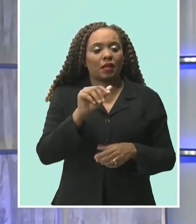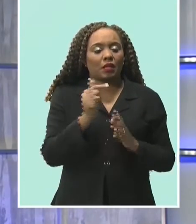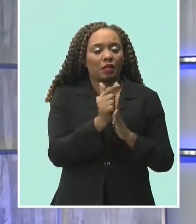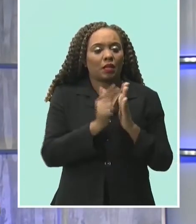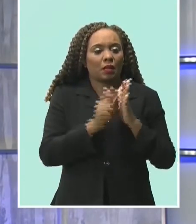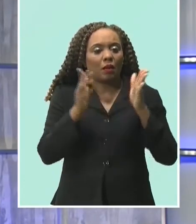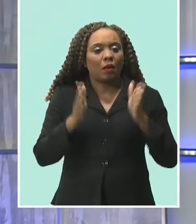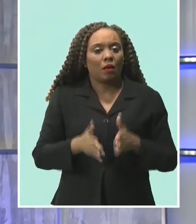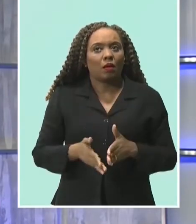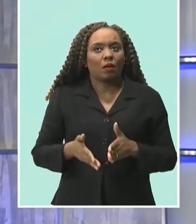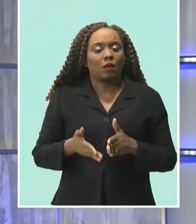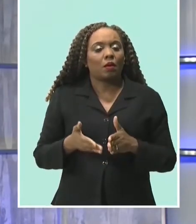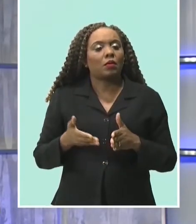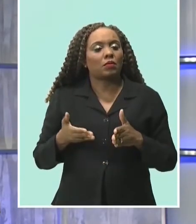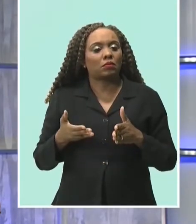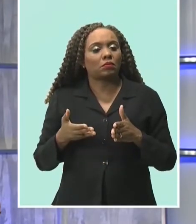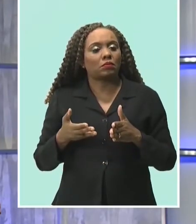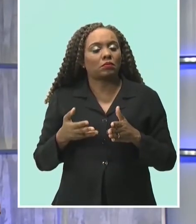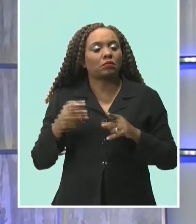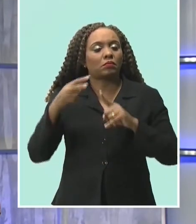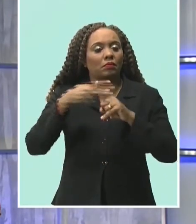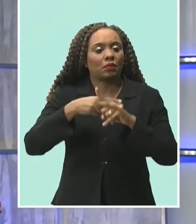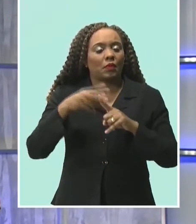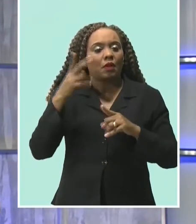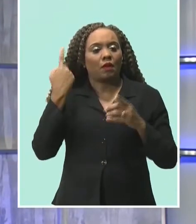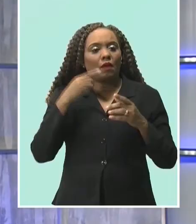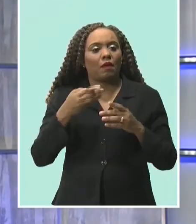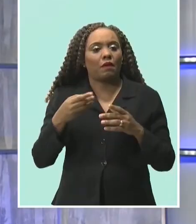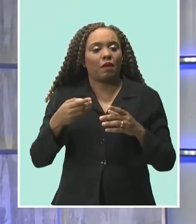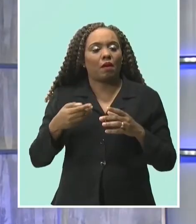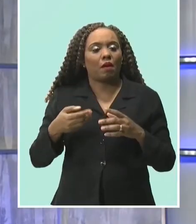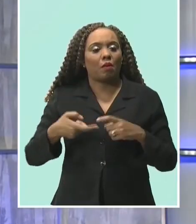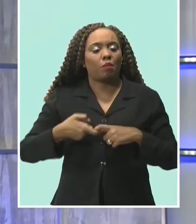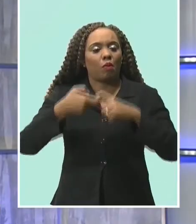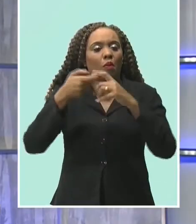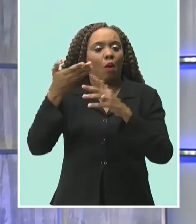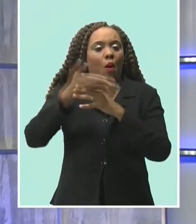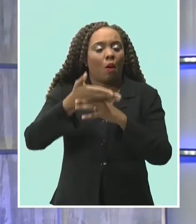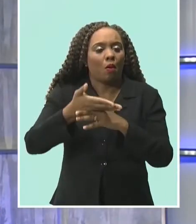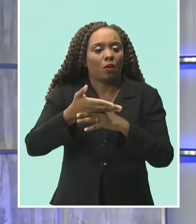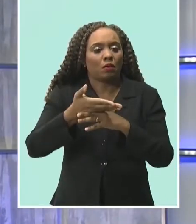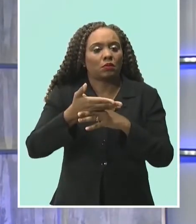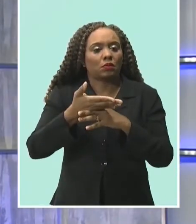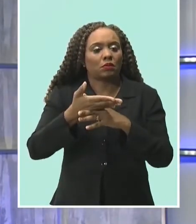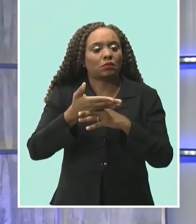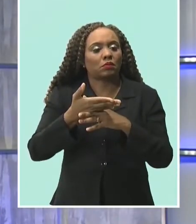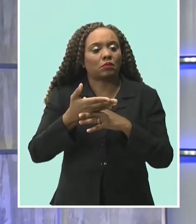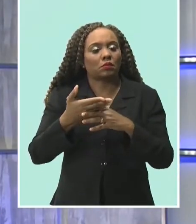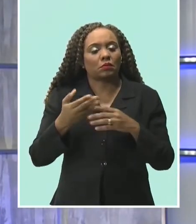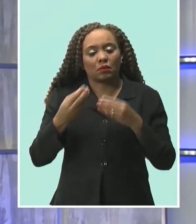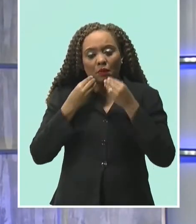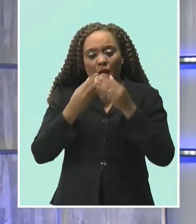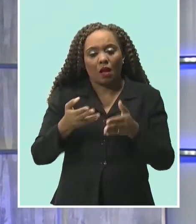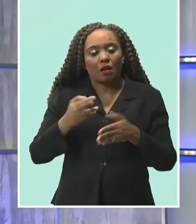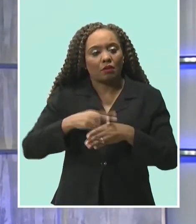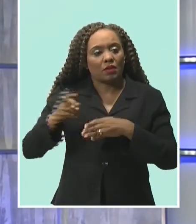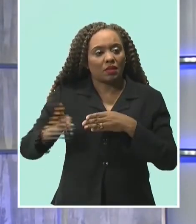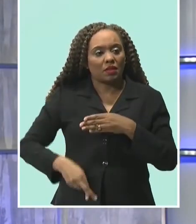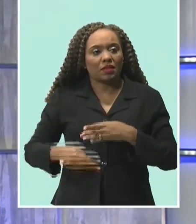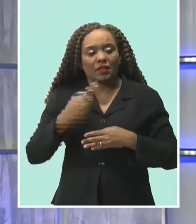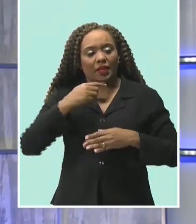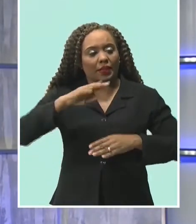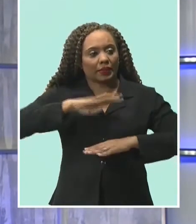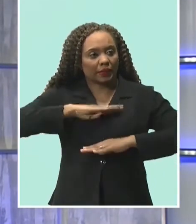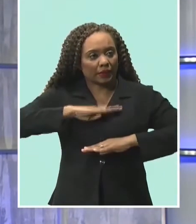notice of motion on behalf of his client to halt the declaration of results, has expressed dissatisfaction at the Court of